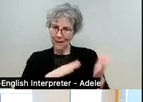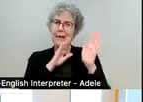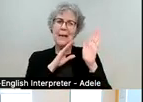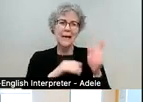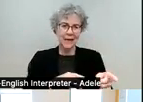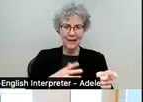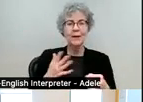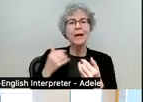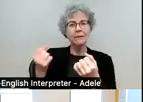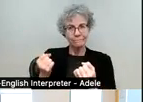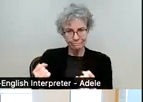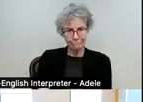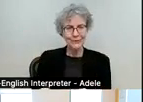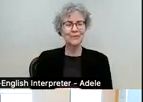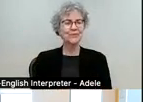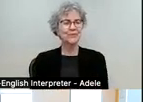My grosso.